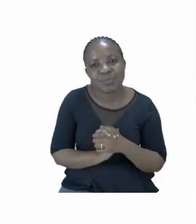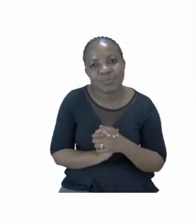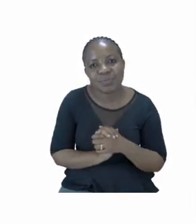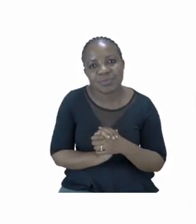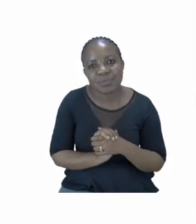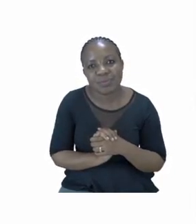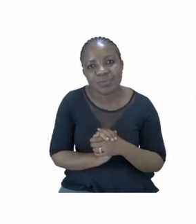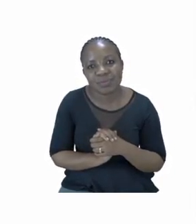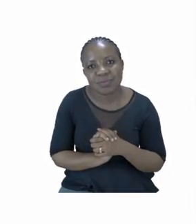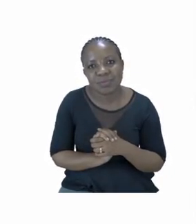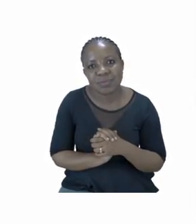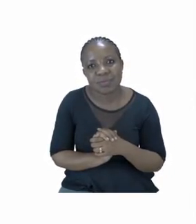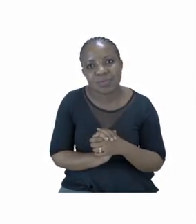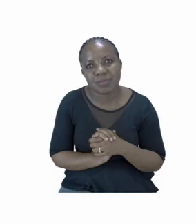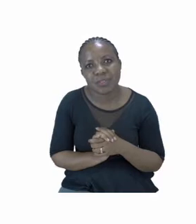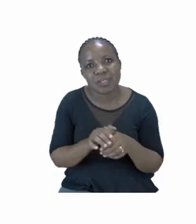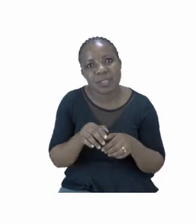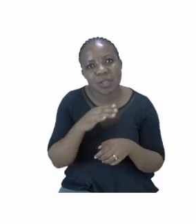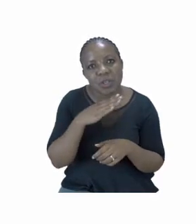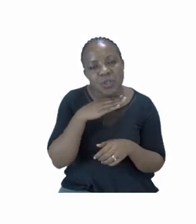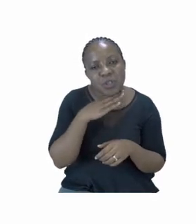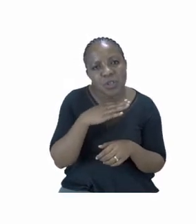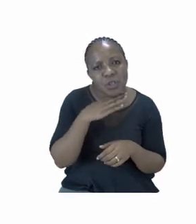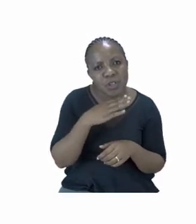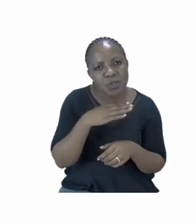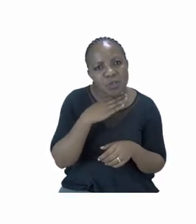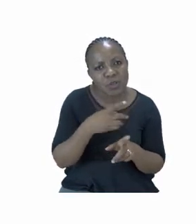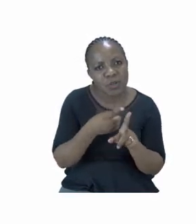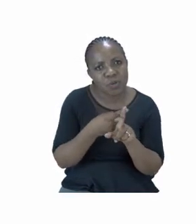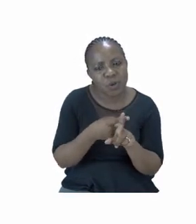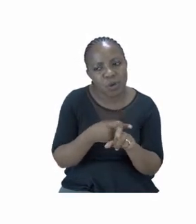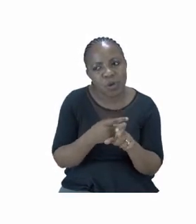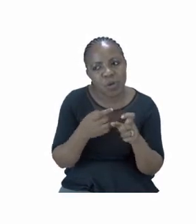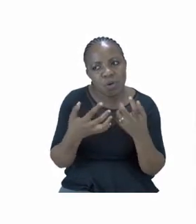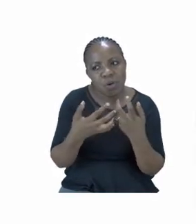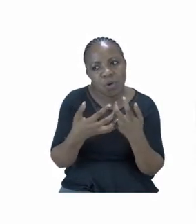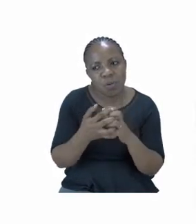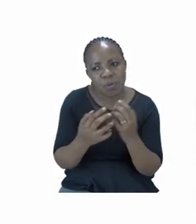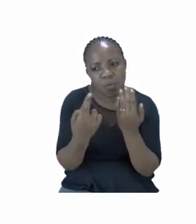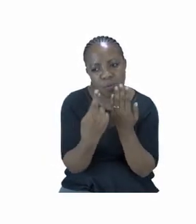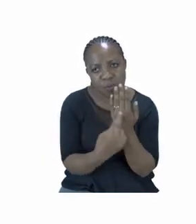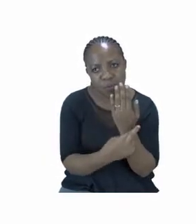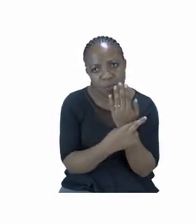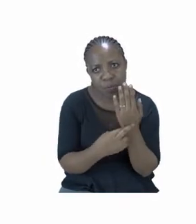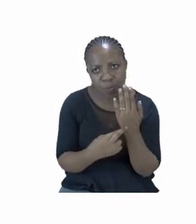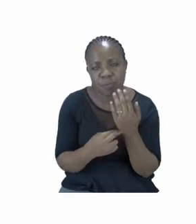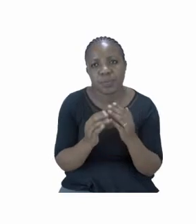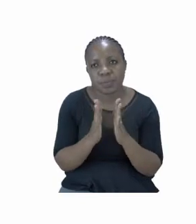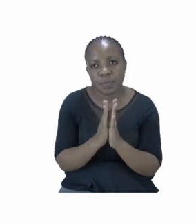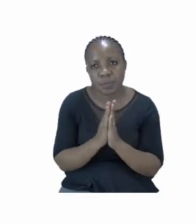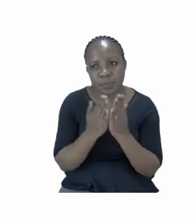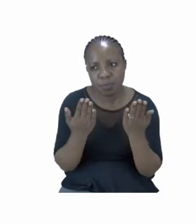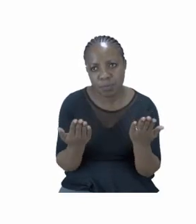from the Bible, and I'd like you to ask your parents or any adults that you have